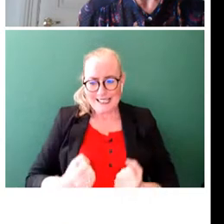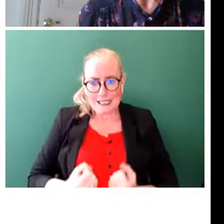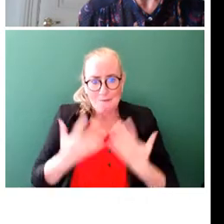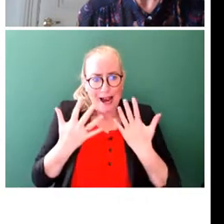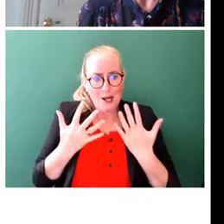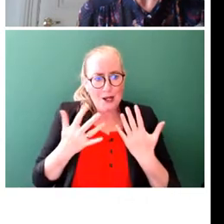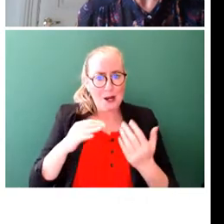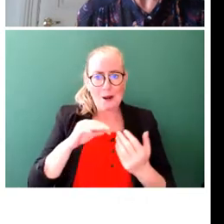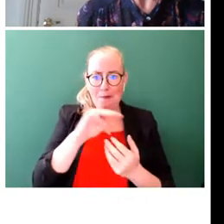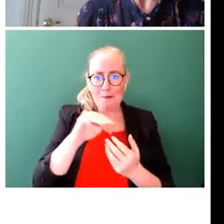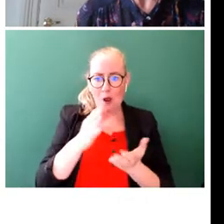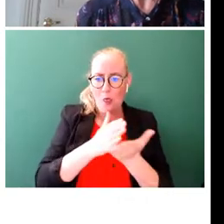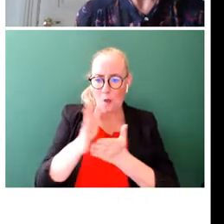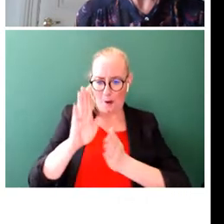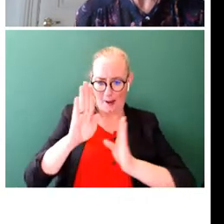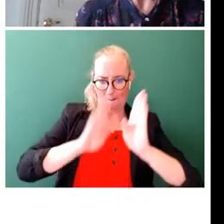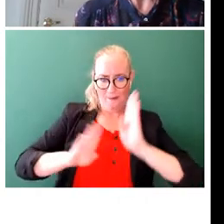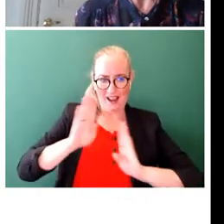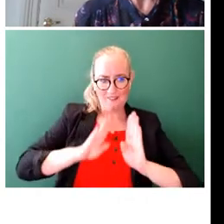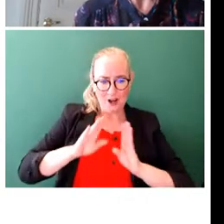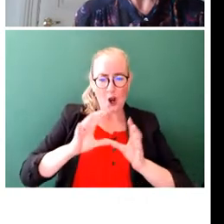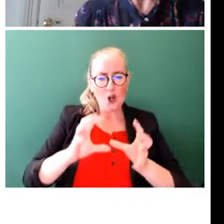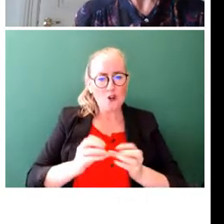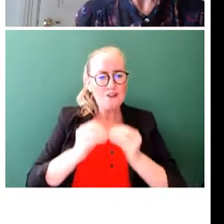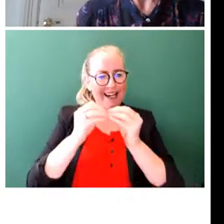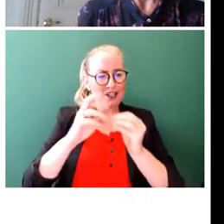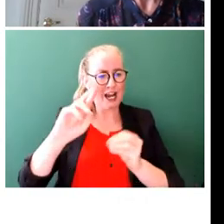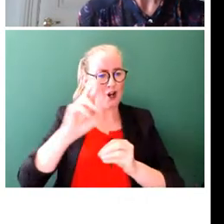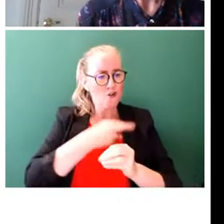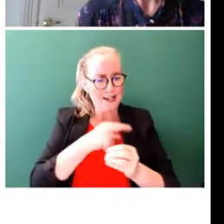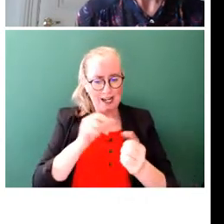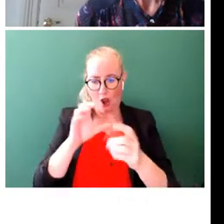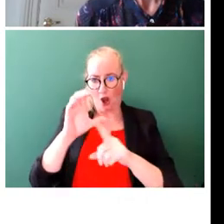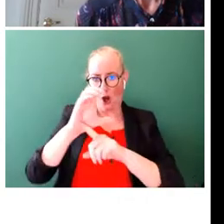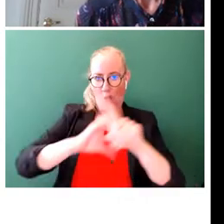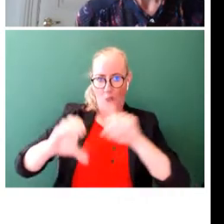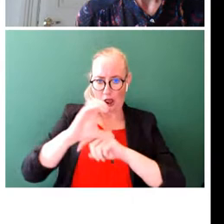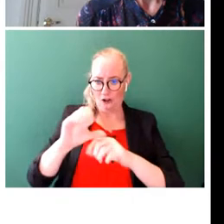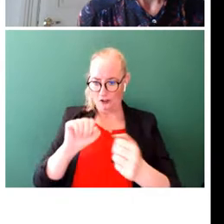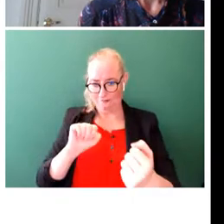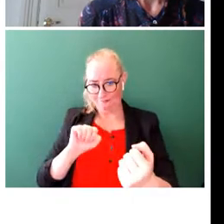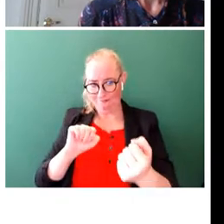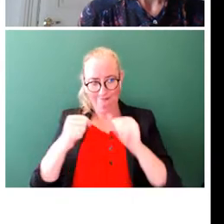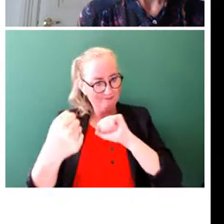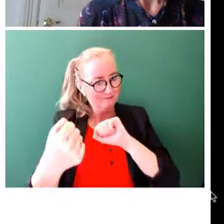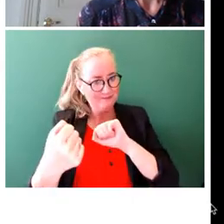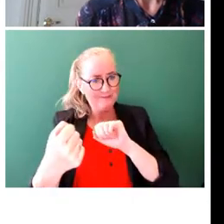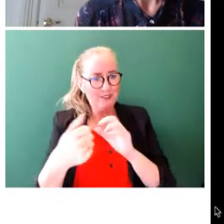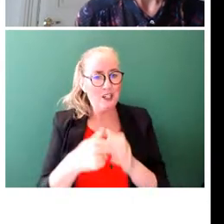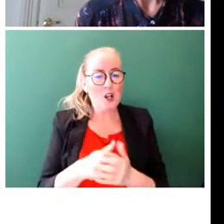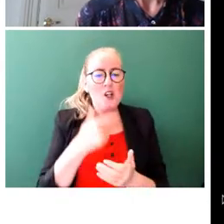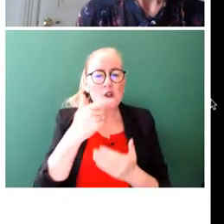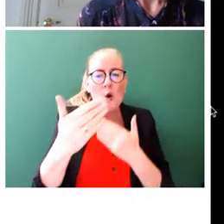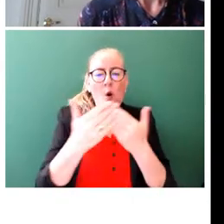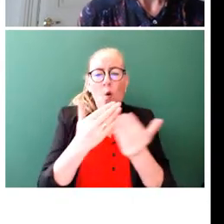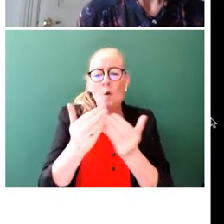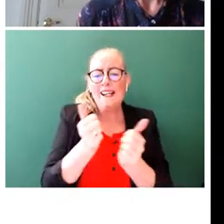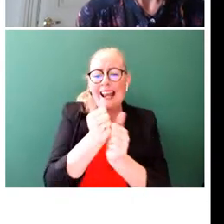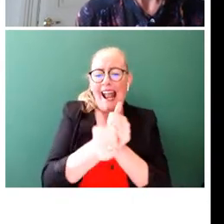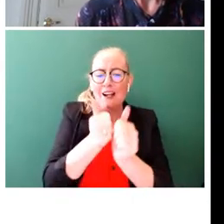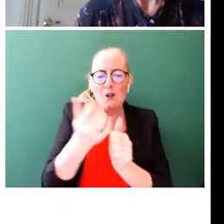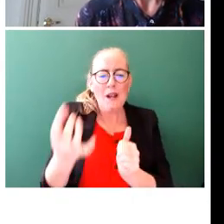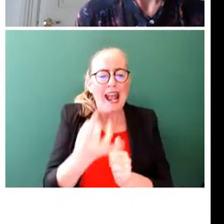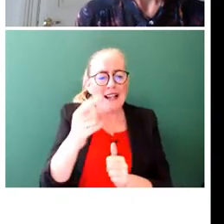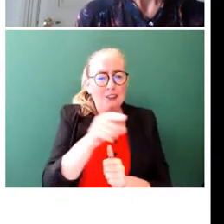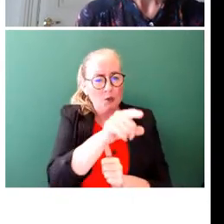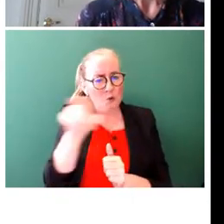our behaviors to create that real culture change. So what are the actions that we're asking people